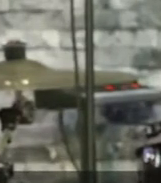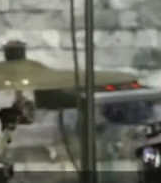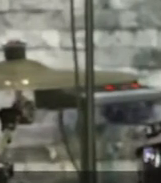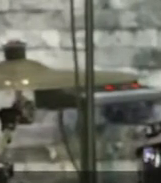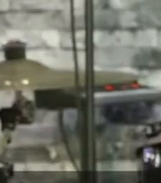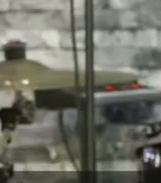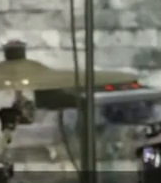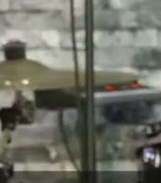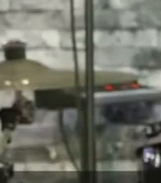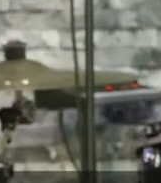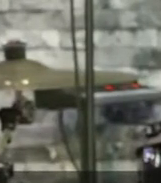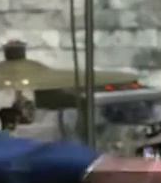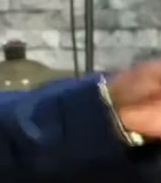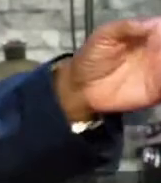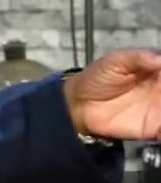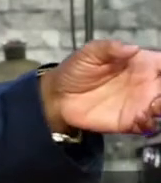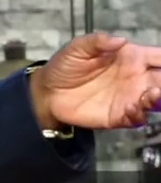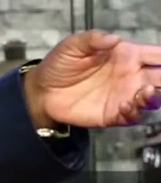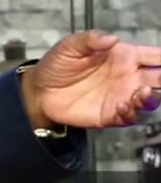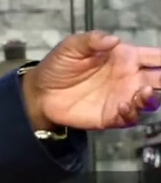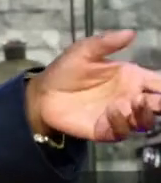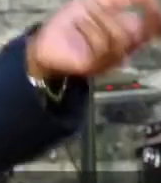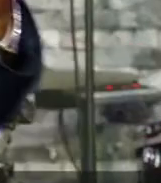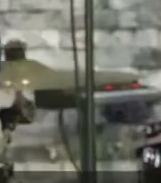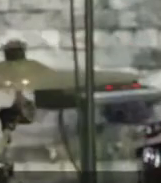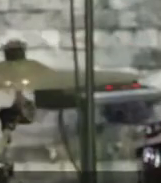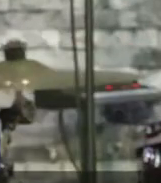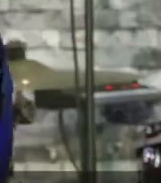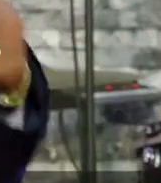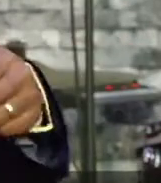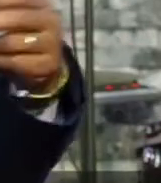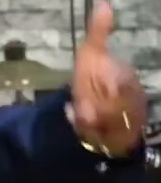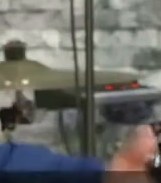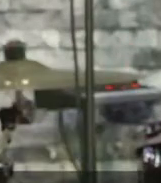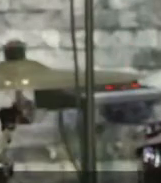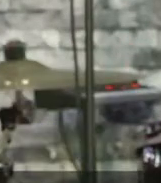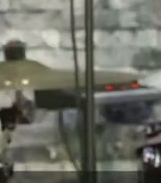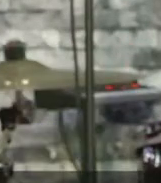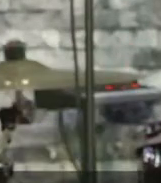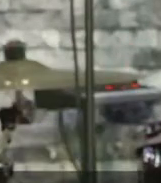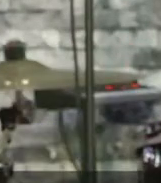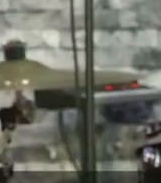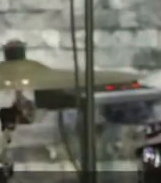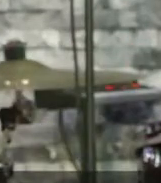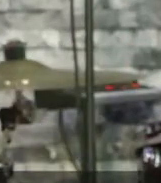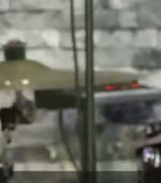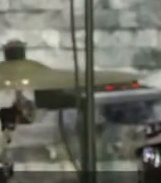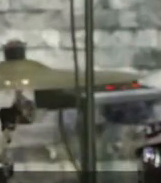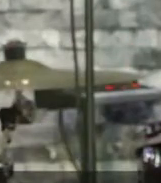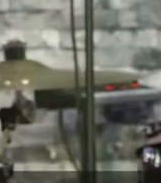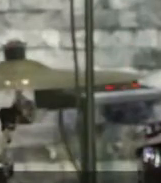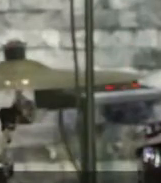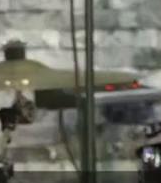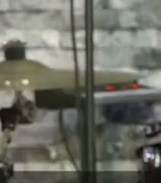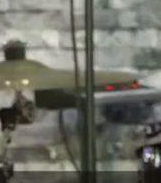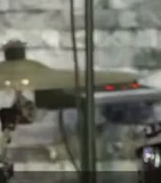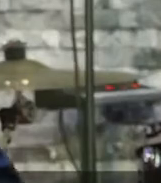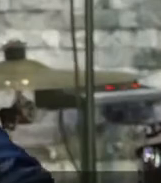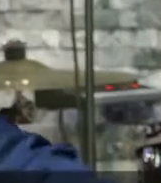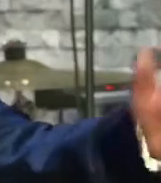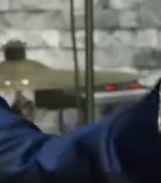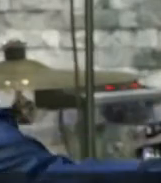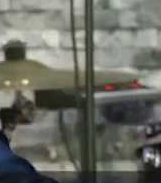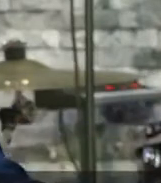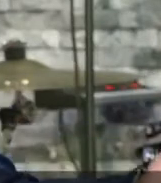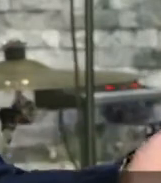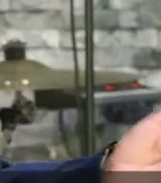had filled Jerusalem from one end to another. Besides his sin by which he made Judah sin in doing evil in the sight of the Lord,